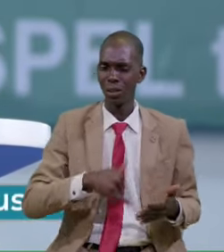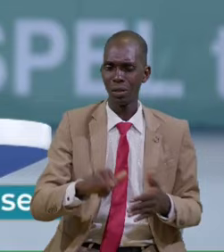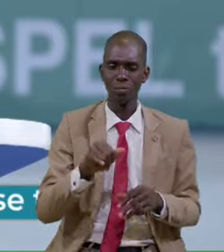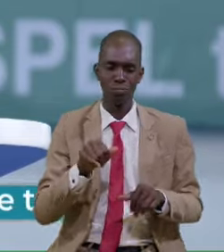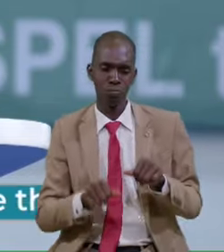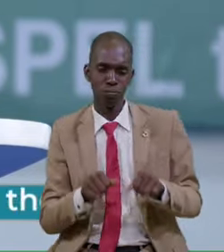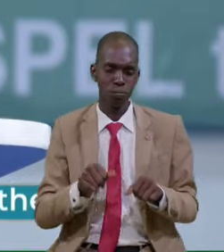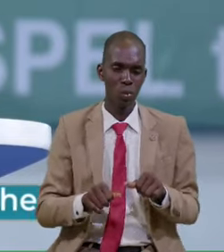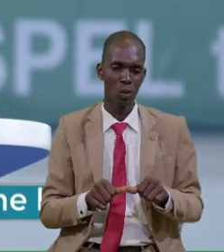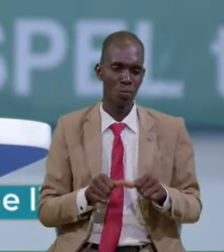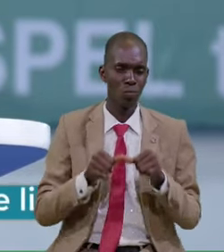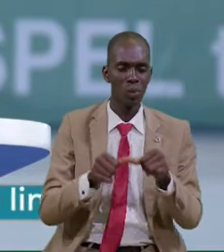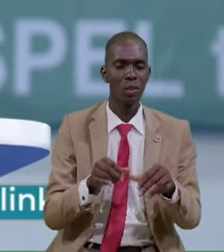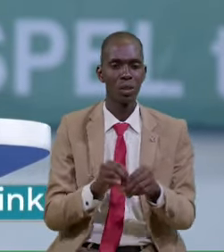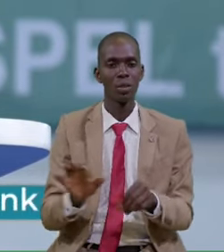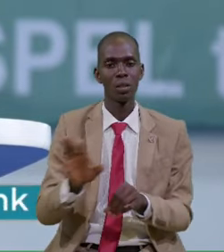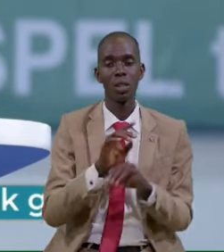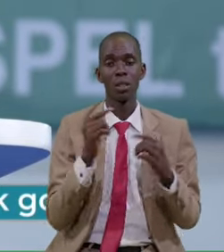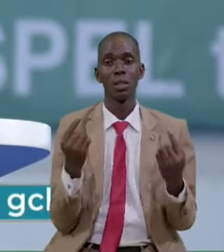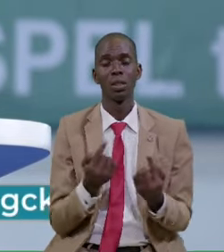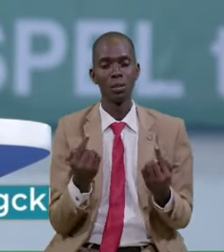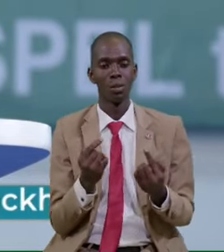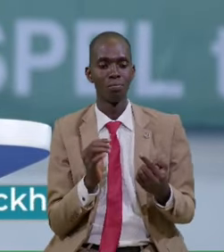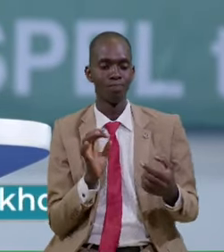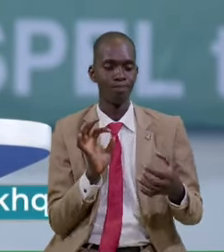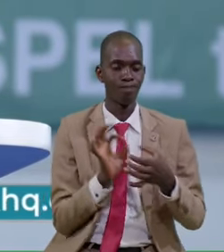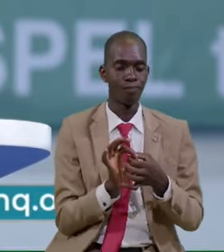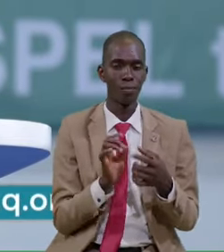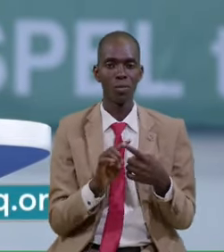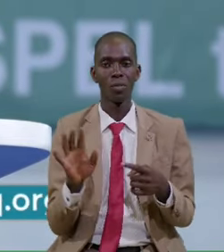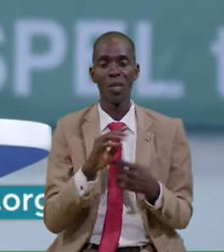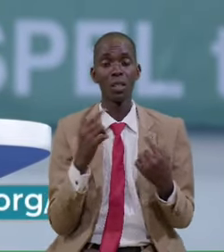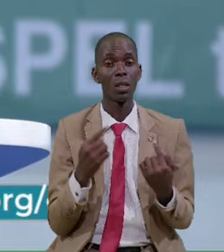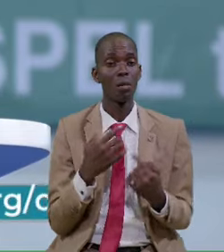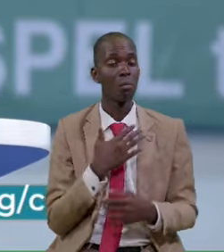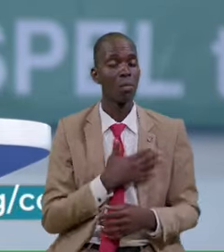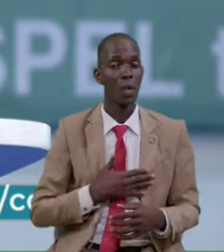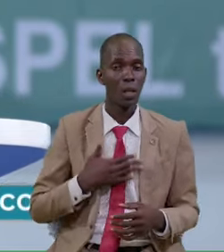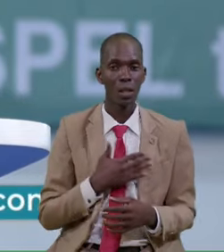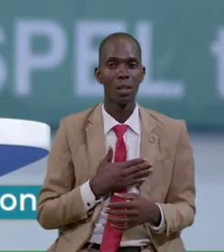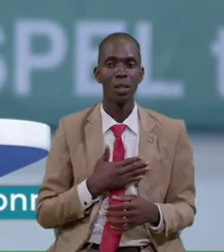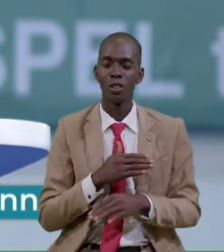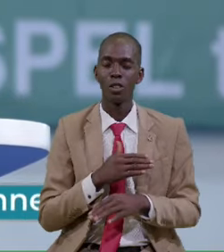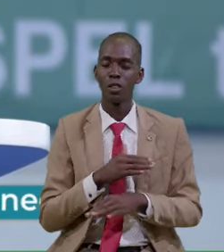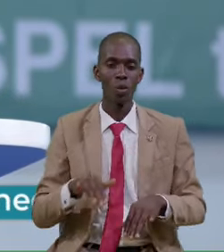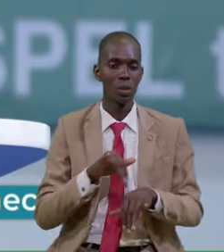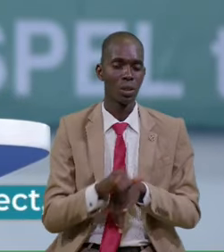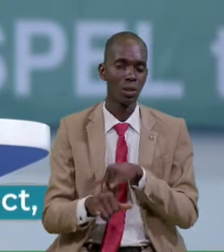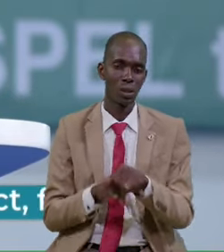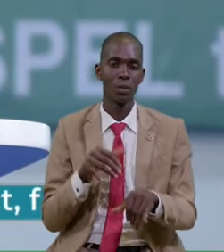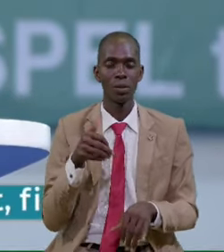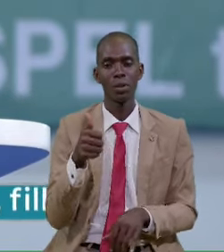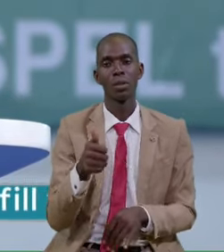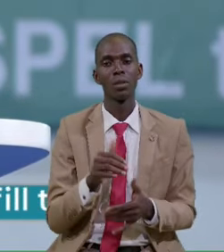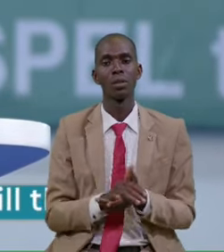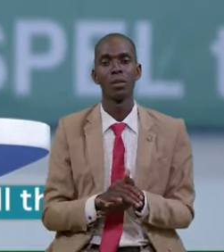sins, marrying their sins. Please don't deceive yourself. Ensure